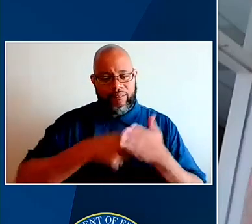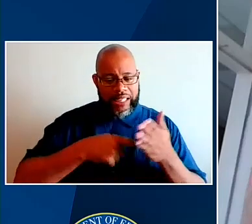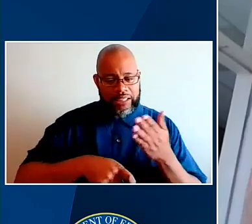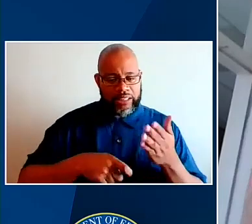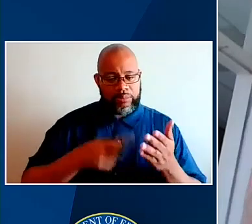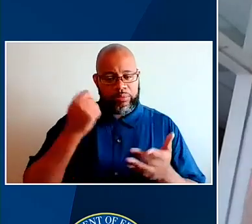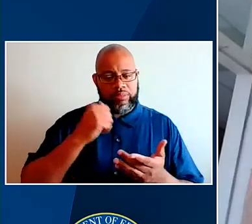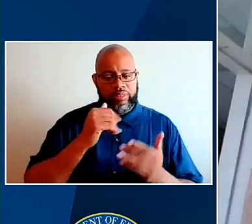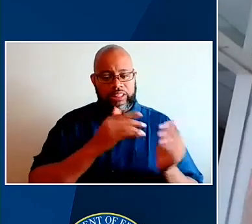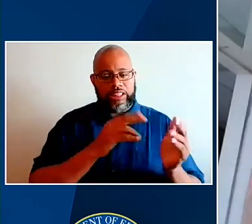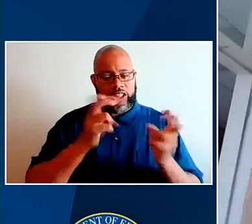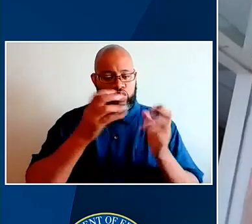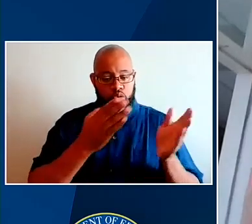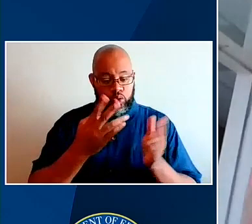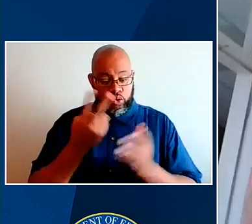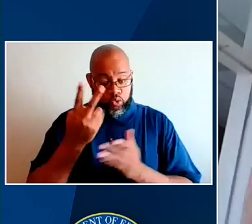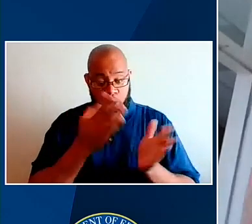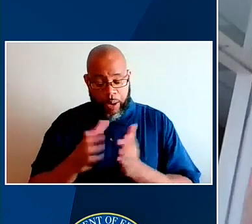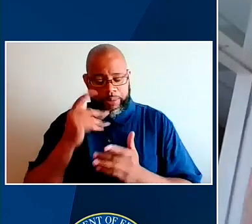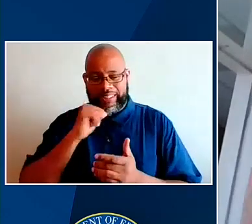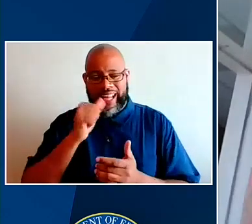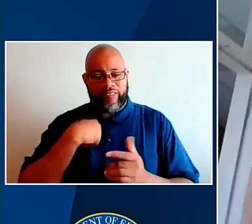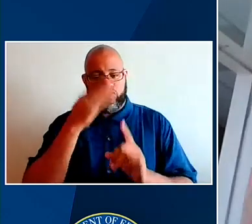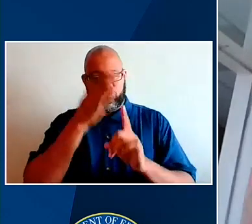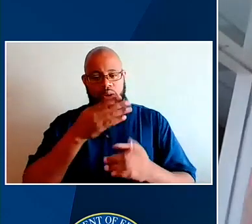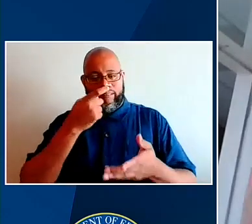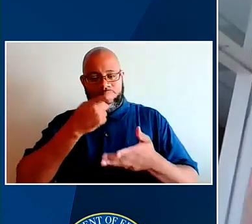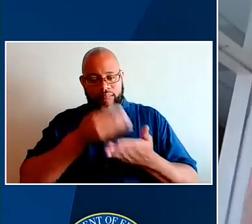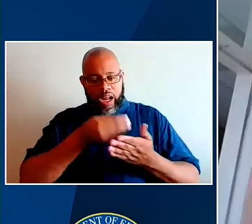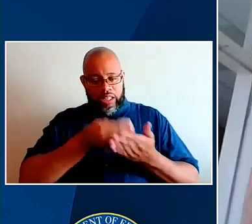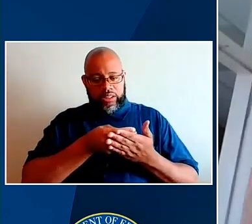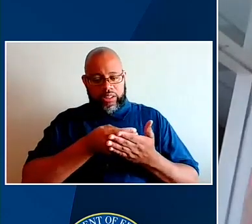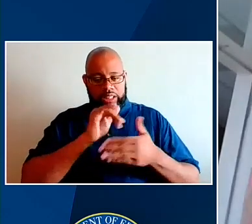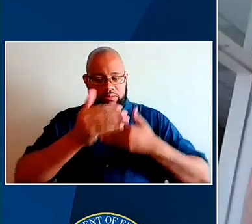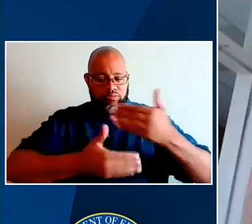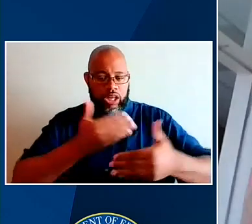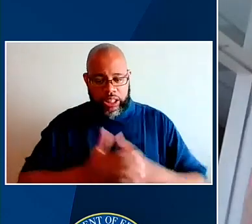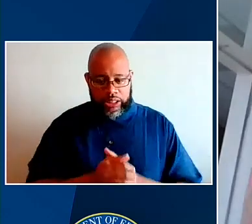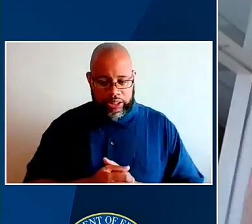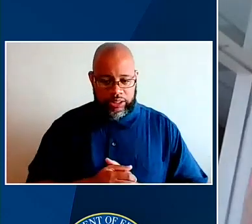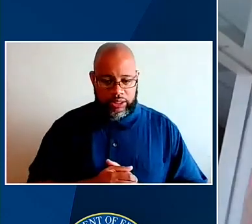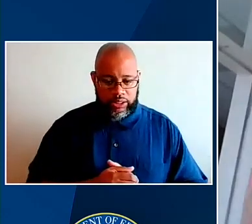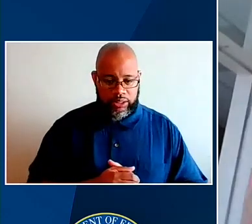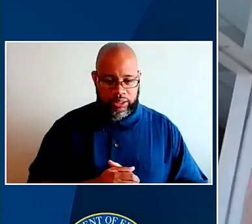not the direct funds, Title IV funds being processed through the account.